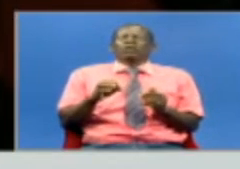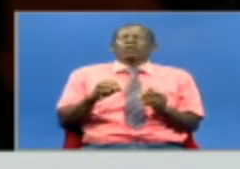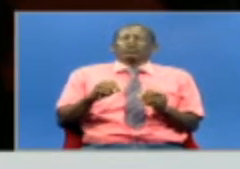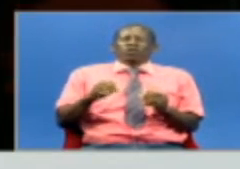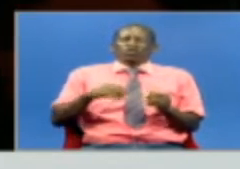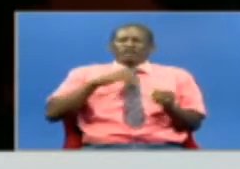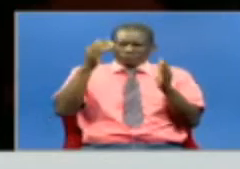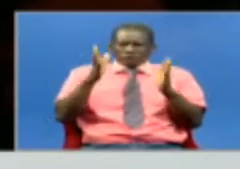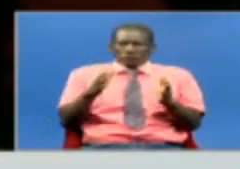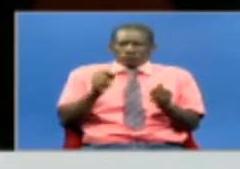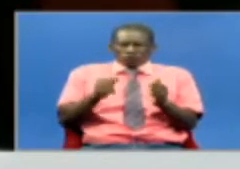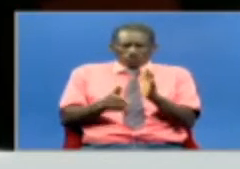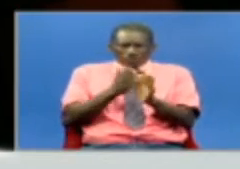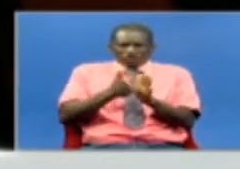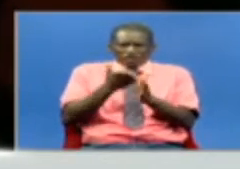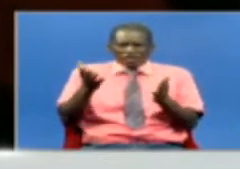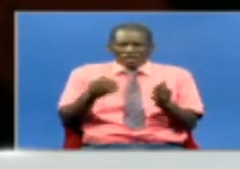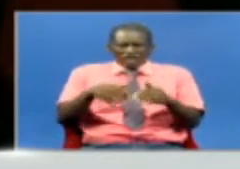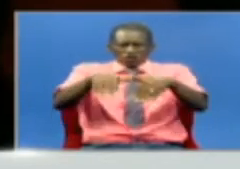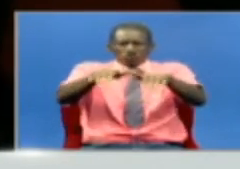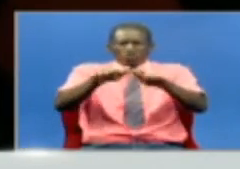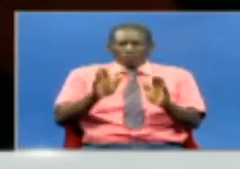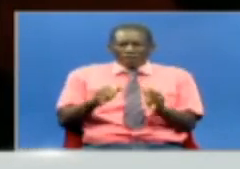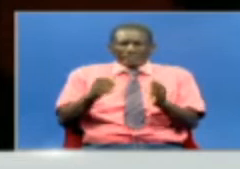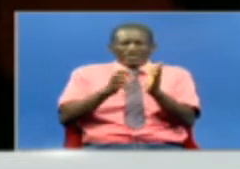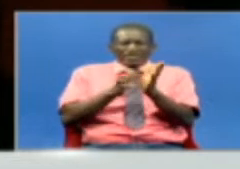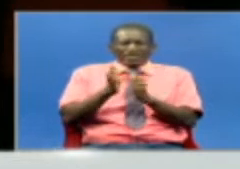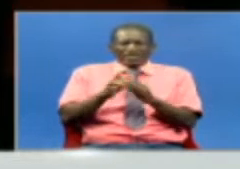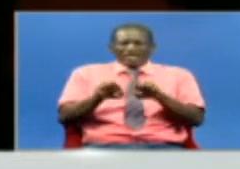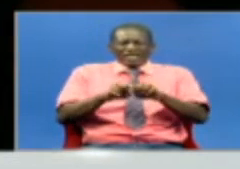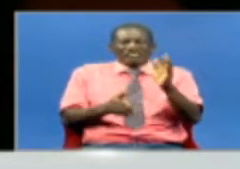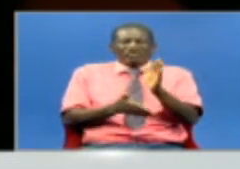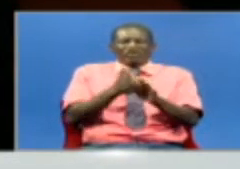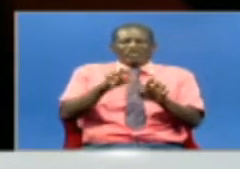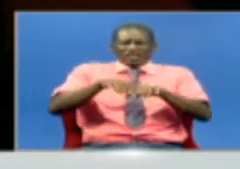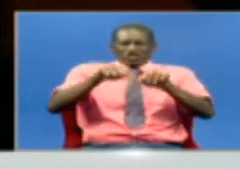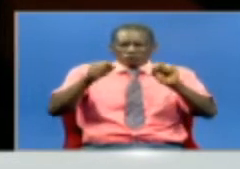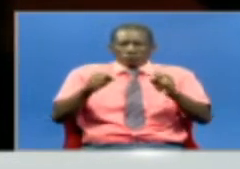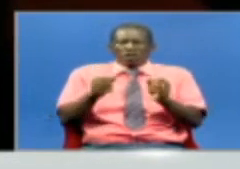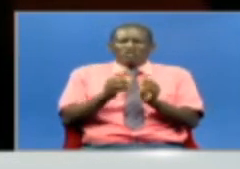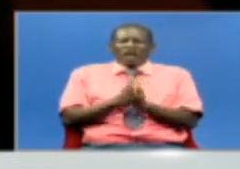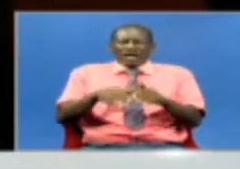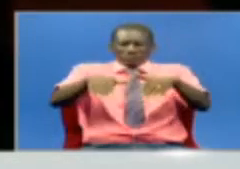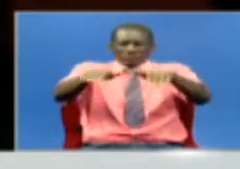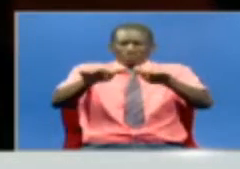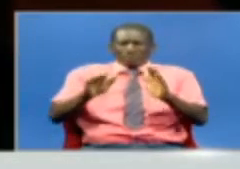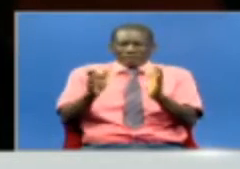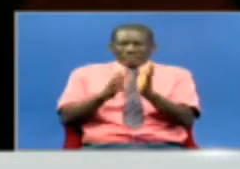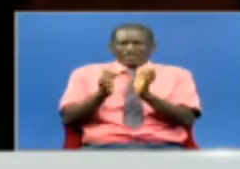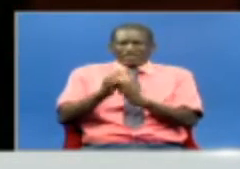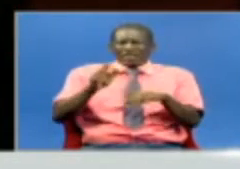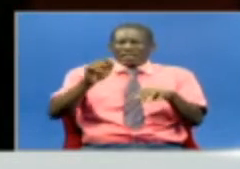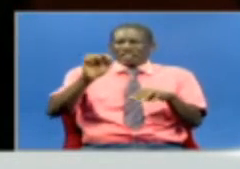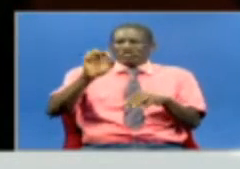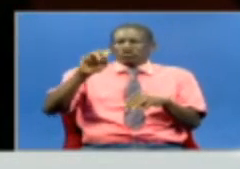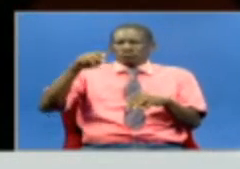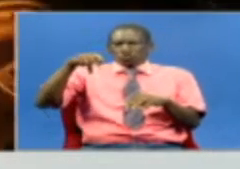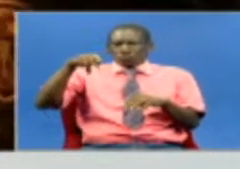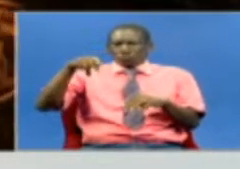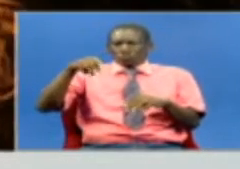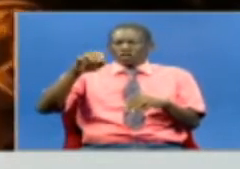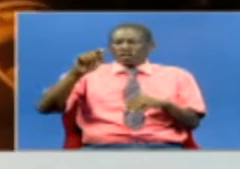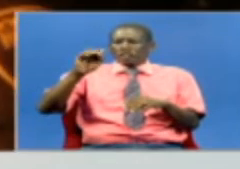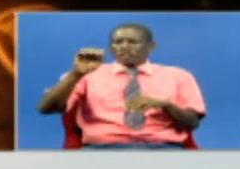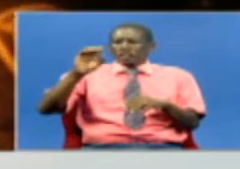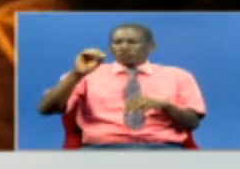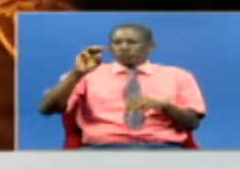had to hurry up and to bury Jesus as fast as possible. And they buried him in the tomb of Joseph the Arimathea.